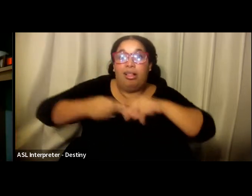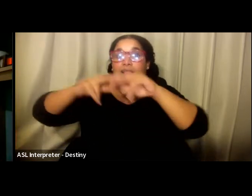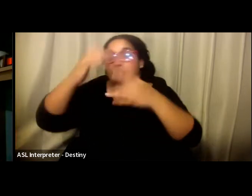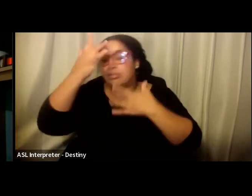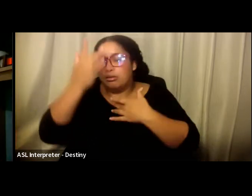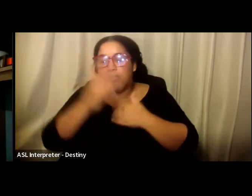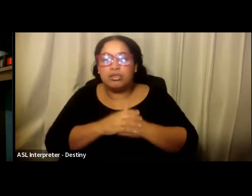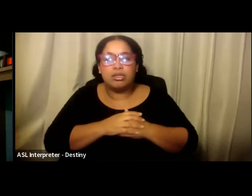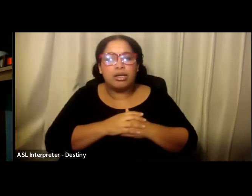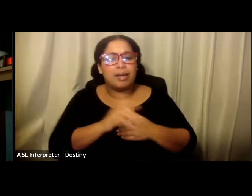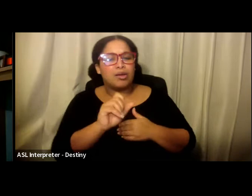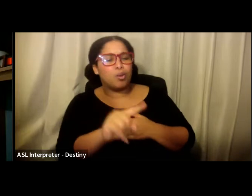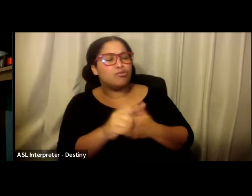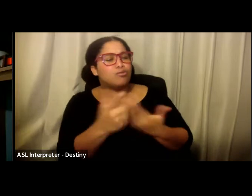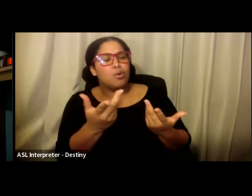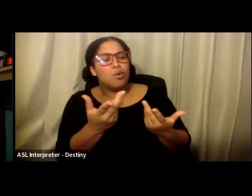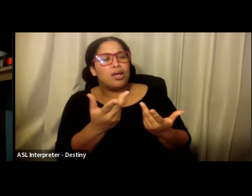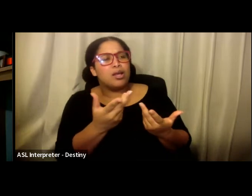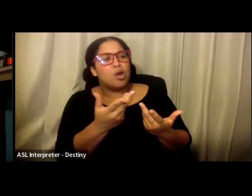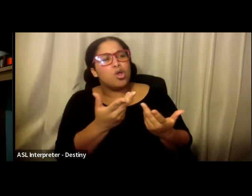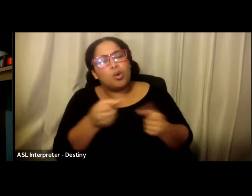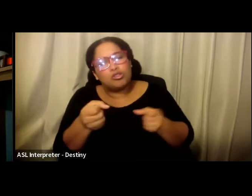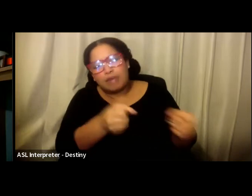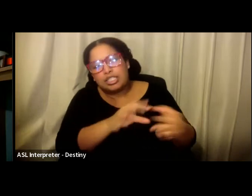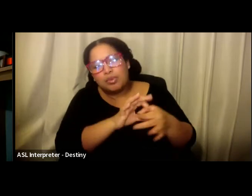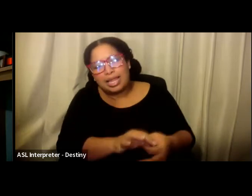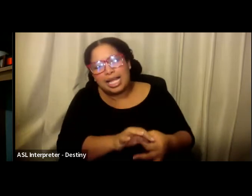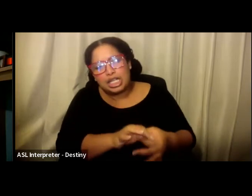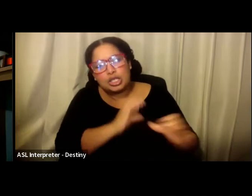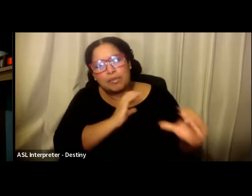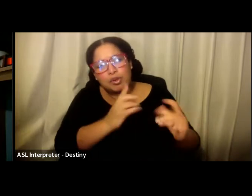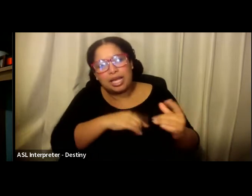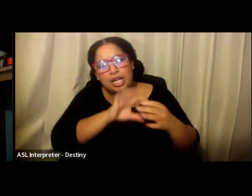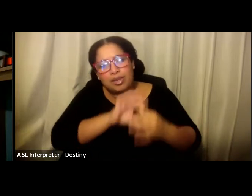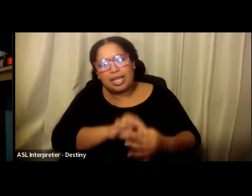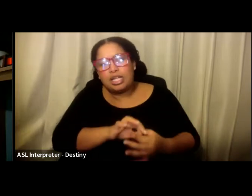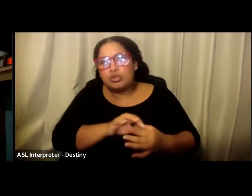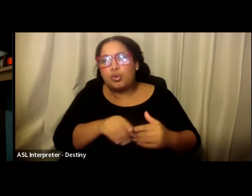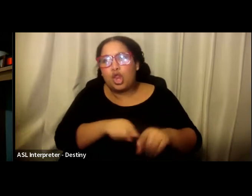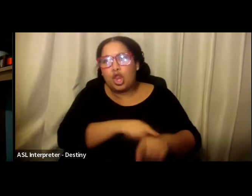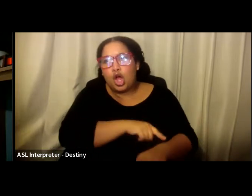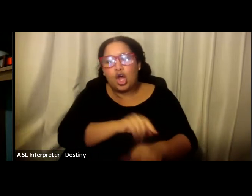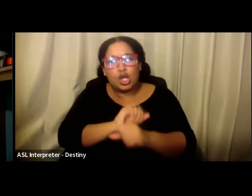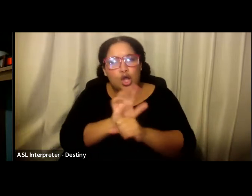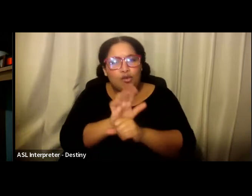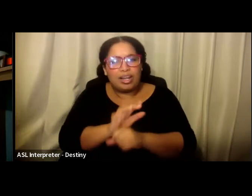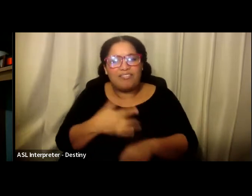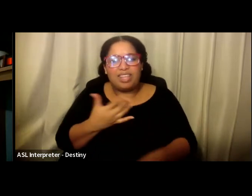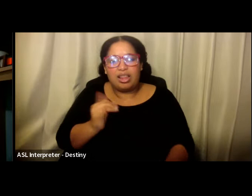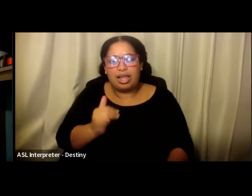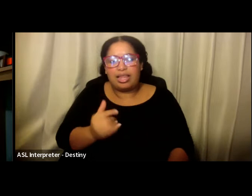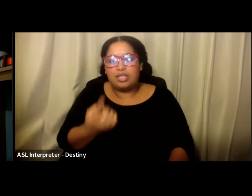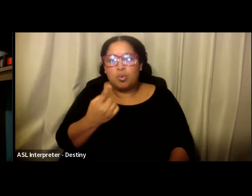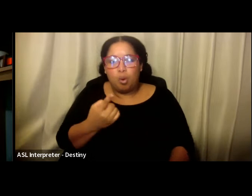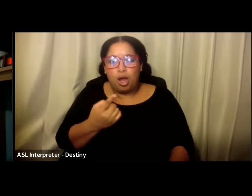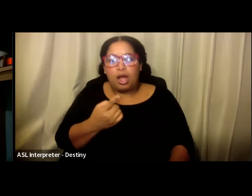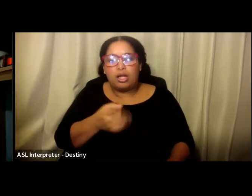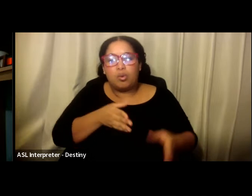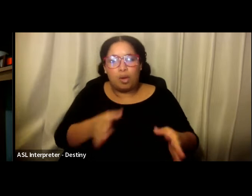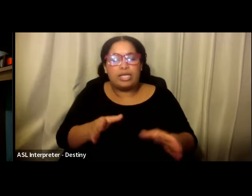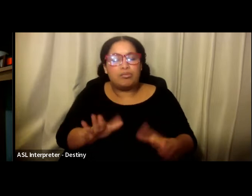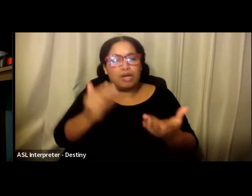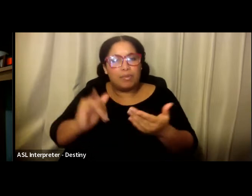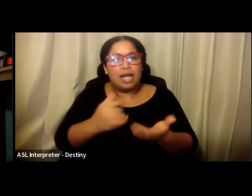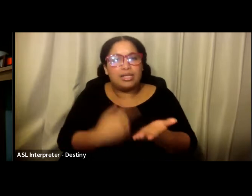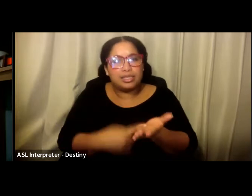the strategy around communicating about long COVID? Because that is, I think, one way to bring the